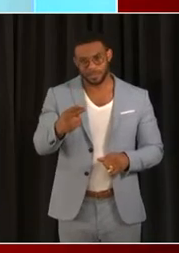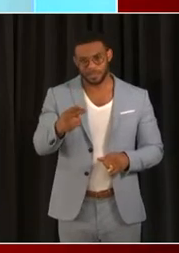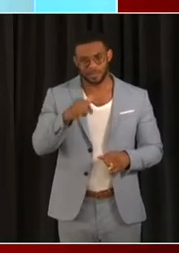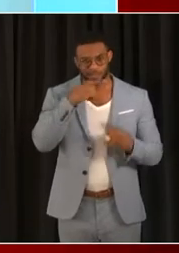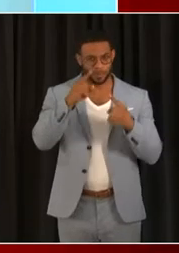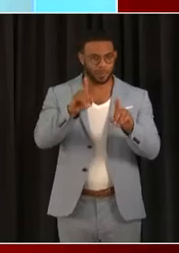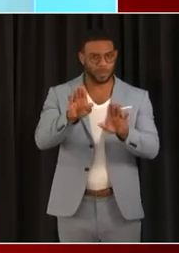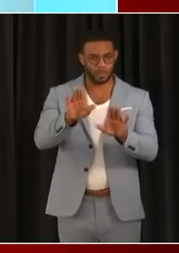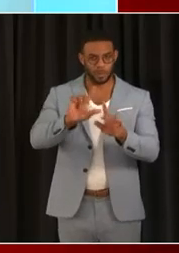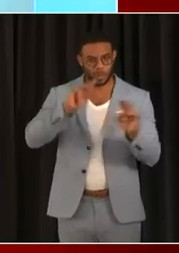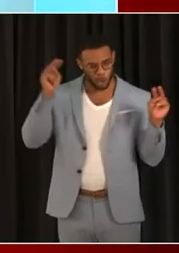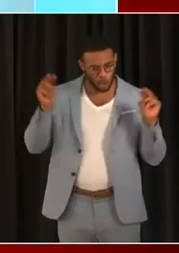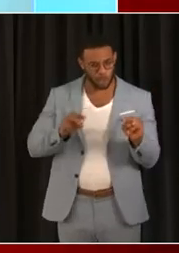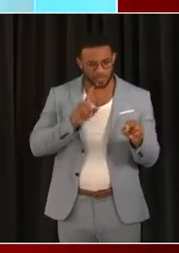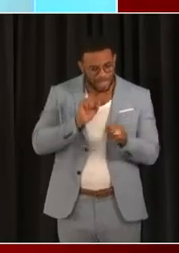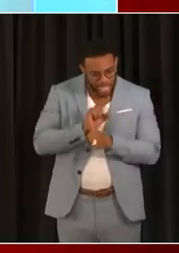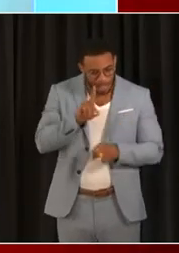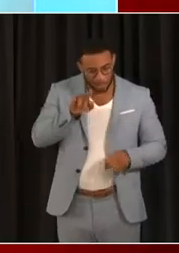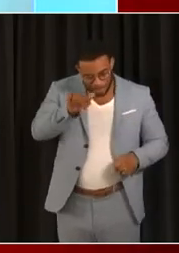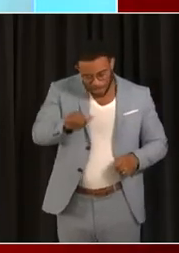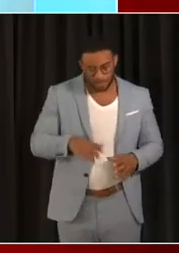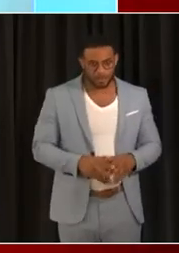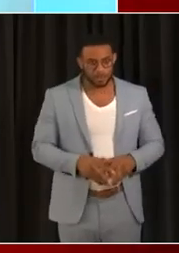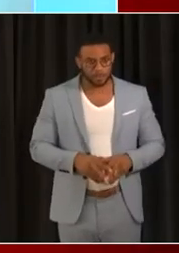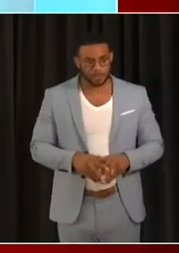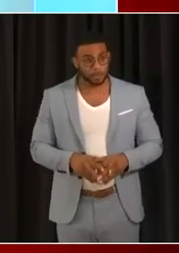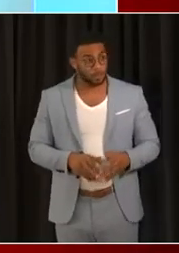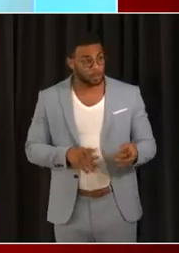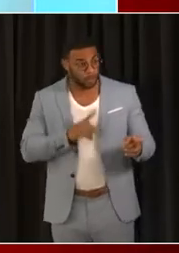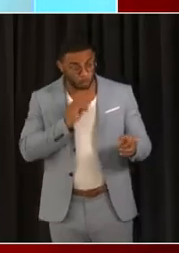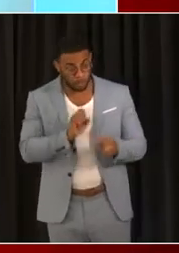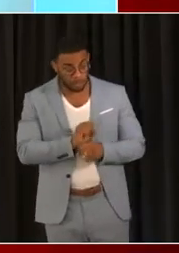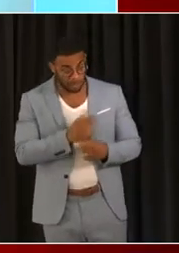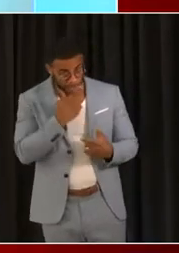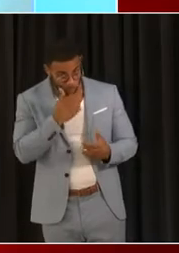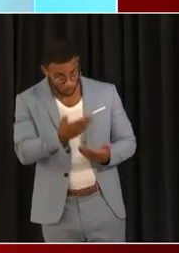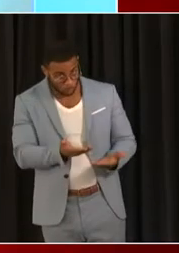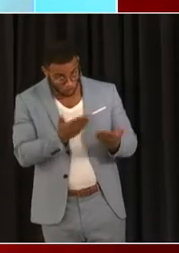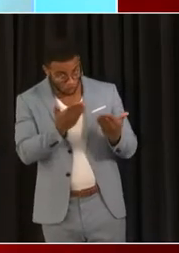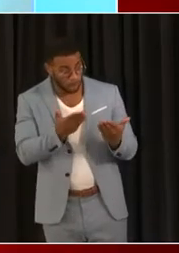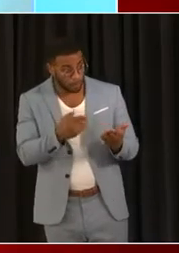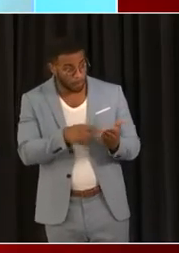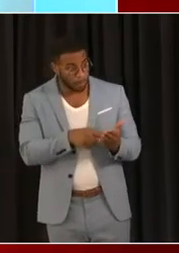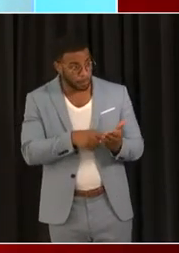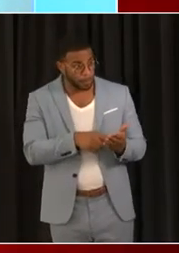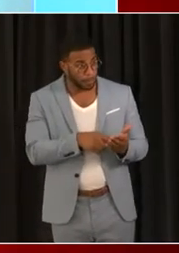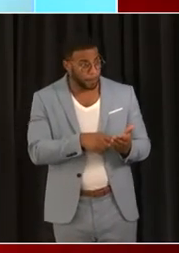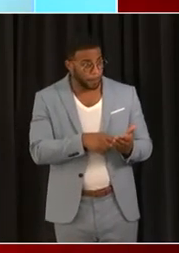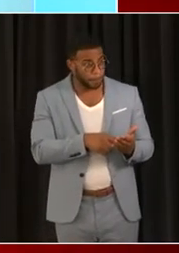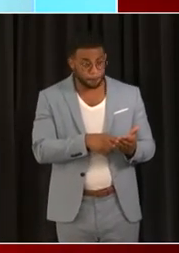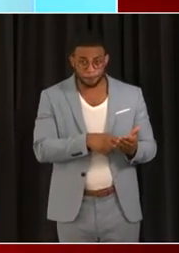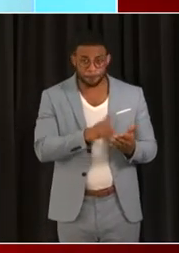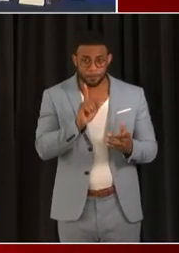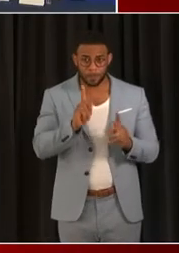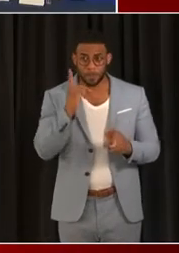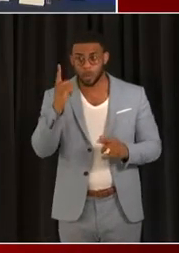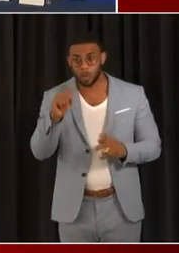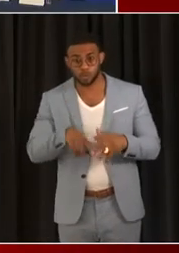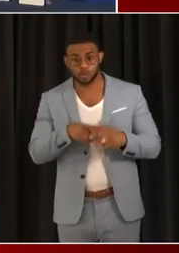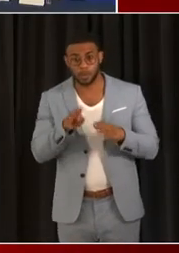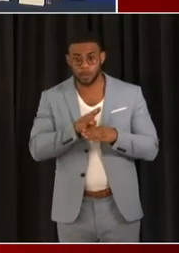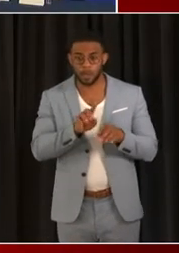fly when you look at the data. Well, really interesting that you brought up the where people